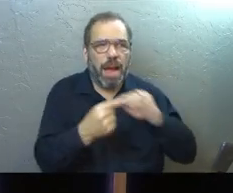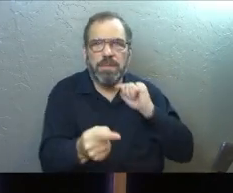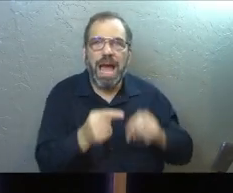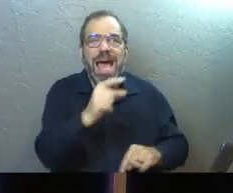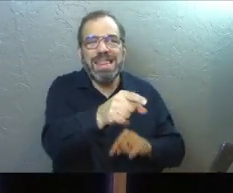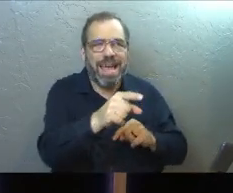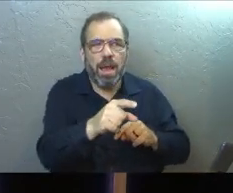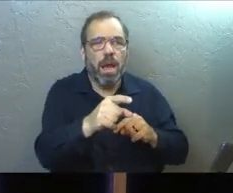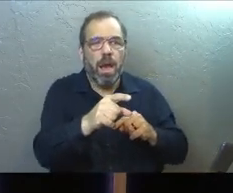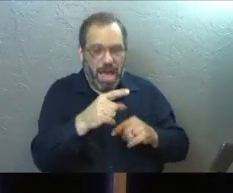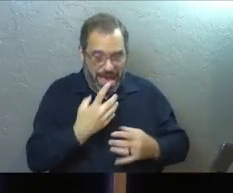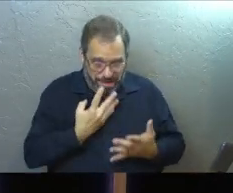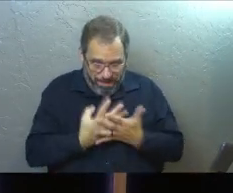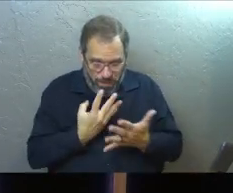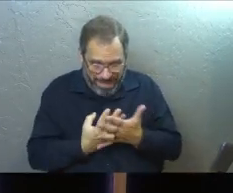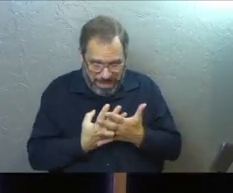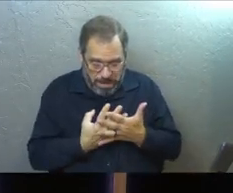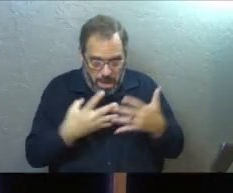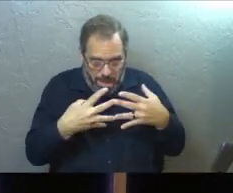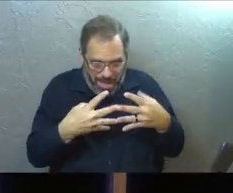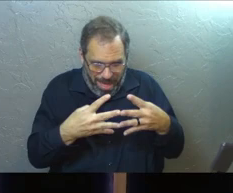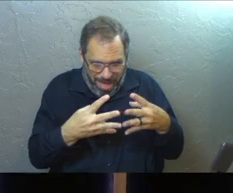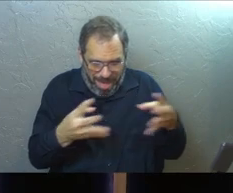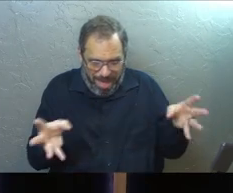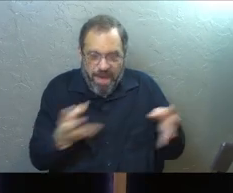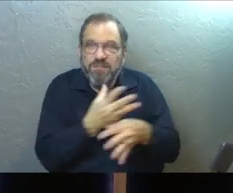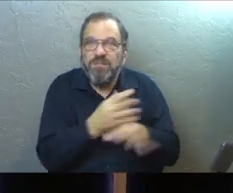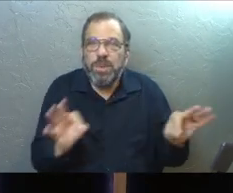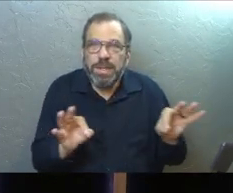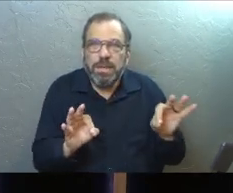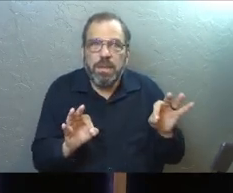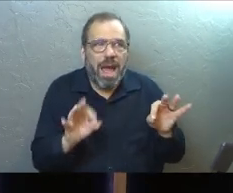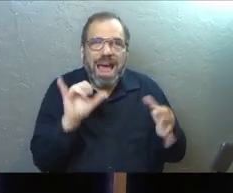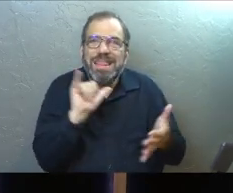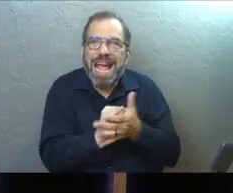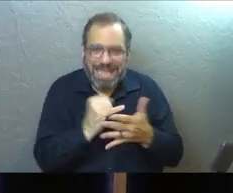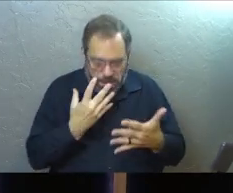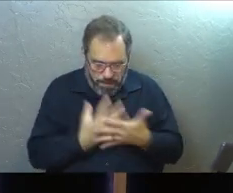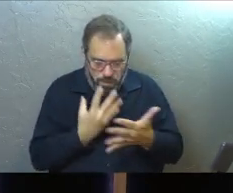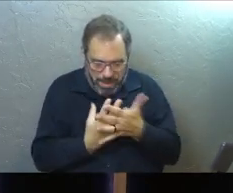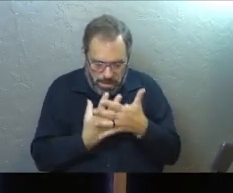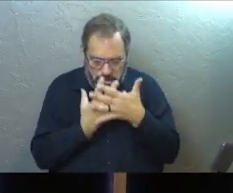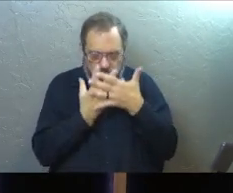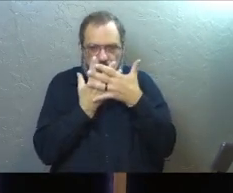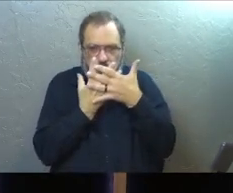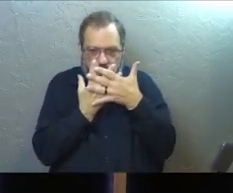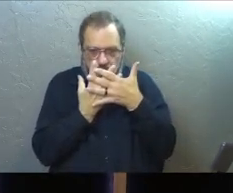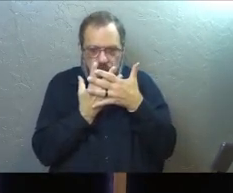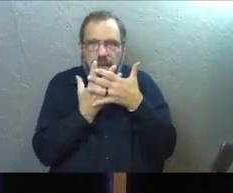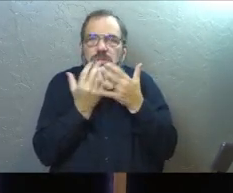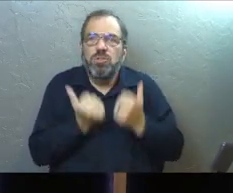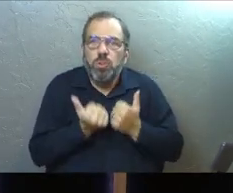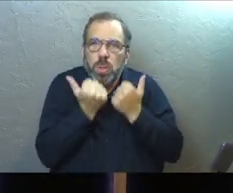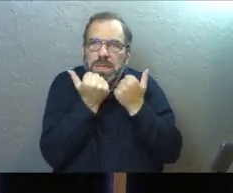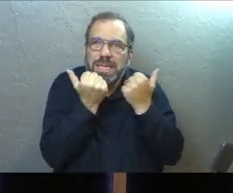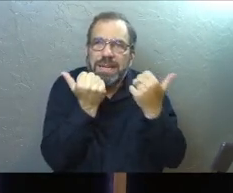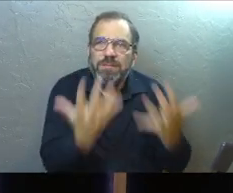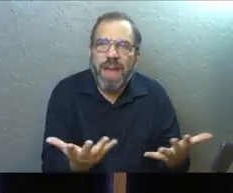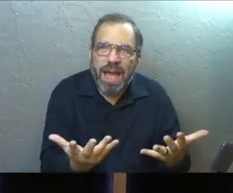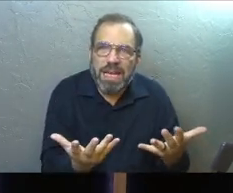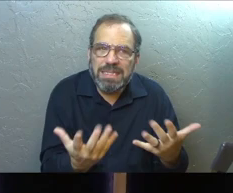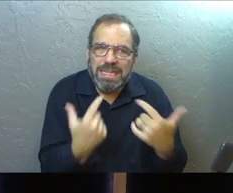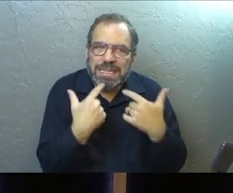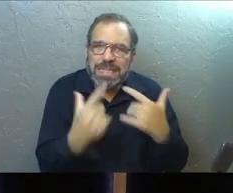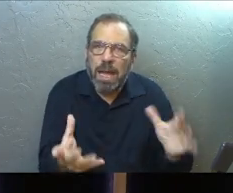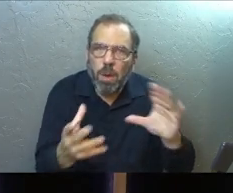them walking out of the prison. It's the way you come out of your prison is to confess. Amen. And